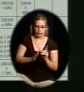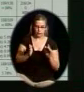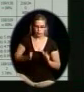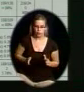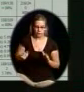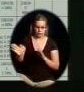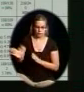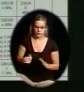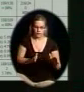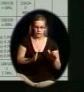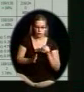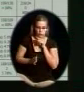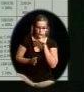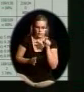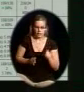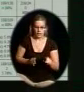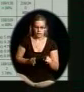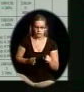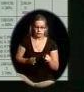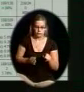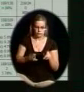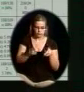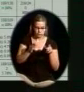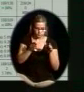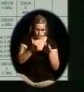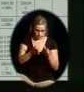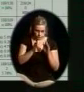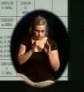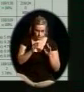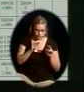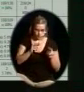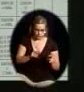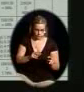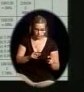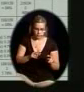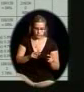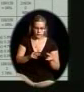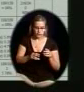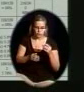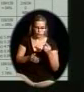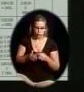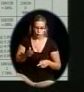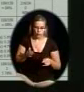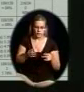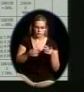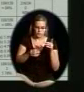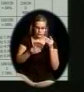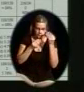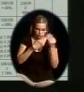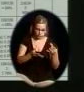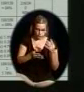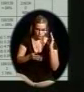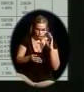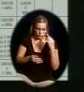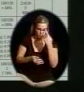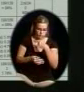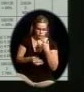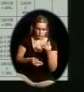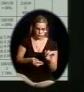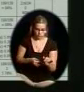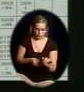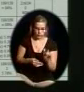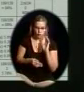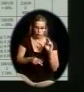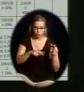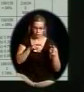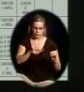plan really has to pay careful consideration to what the data is going to look like that's going